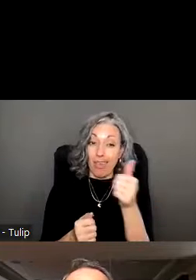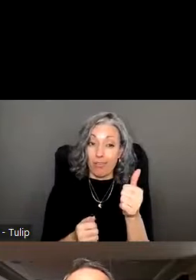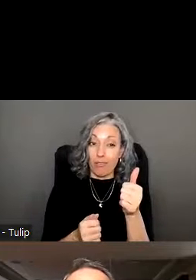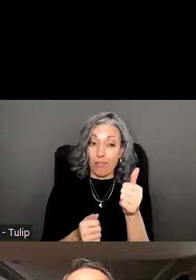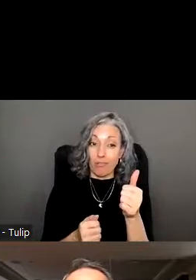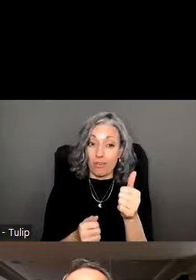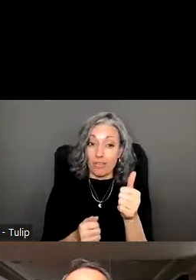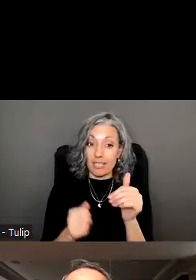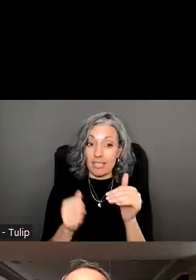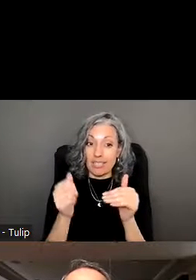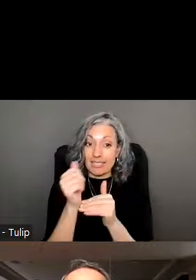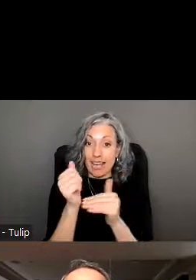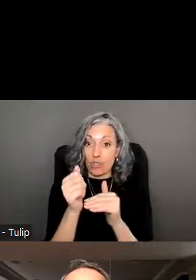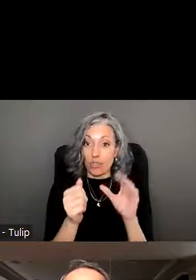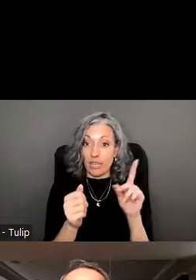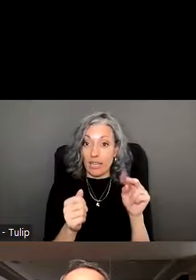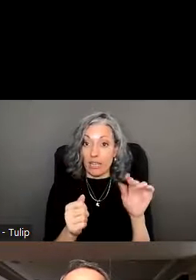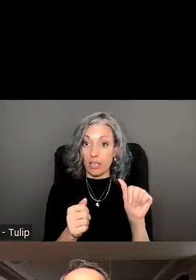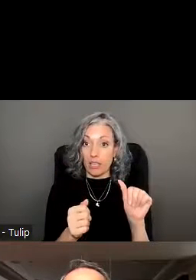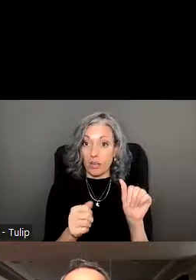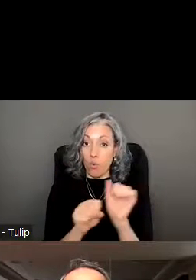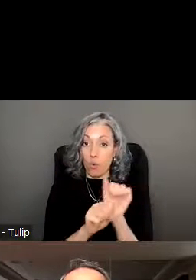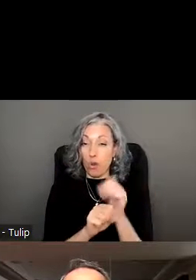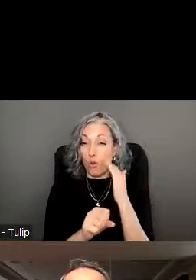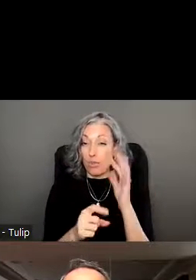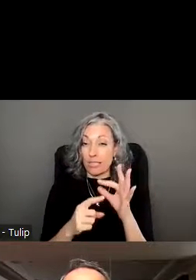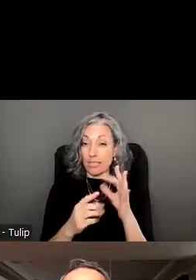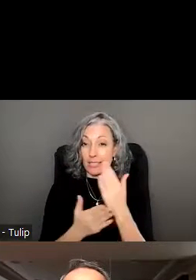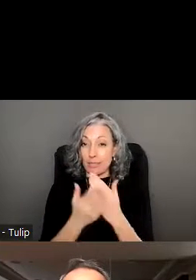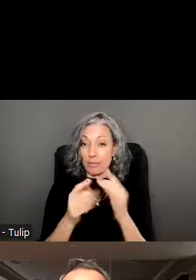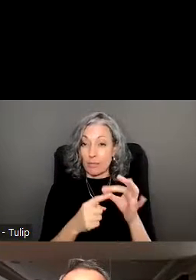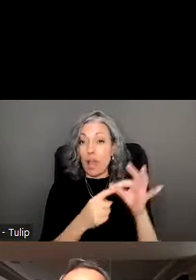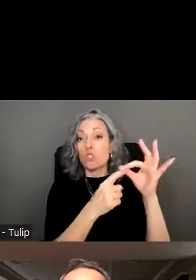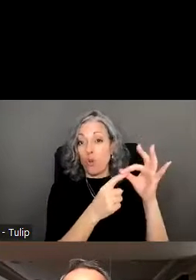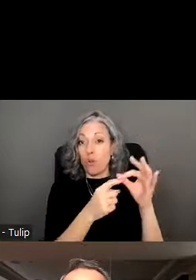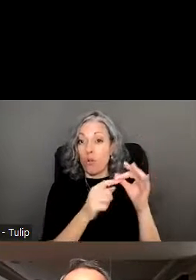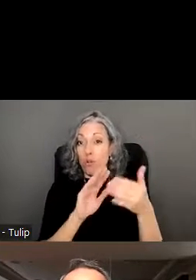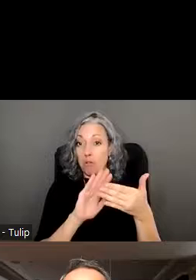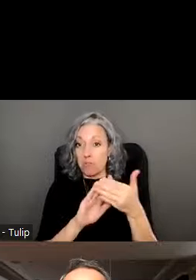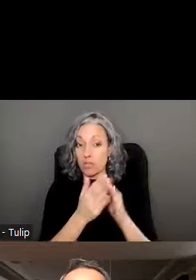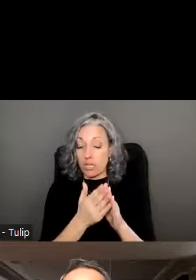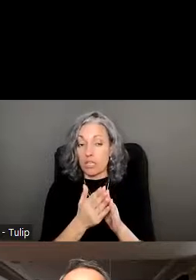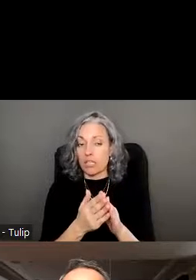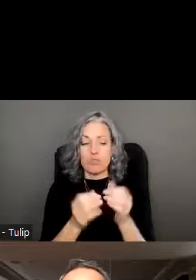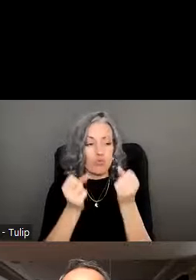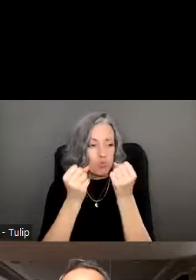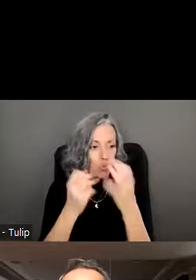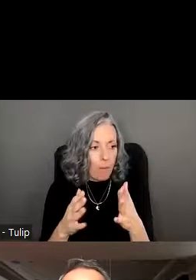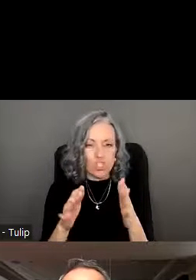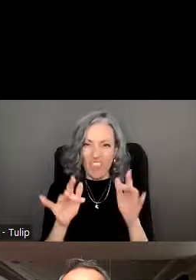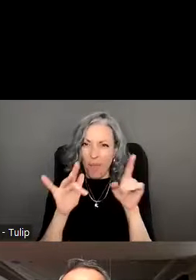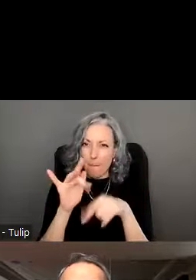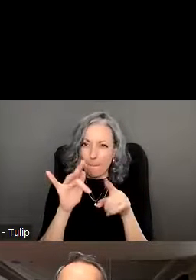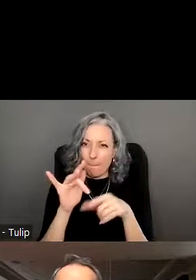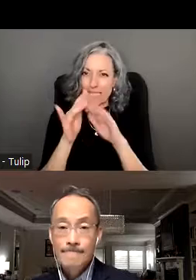know we mentioned some special population, but there was so much discussion today about the missing middle, and even